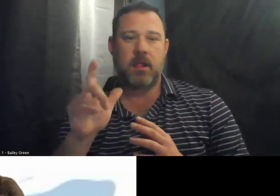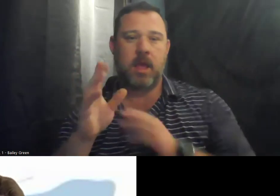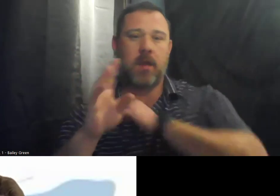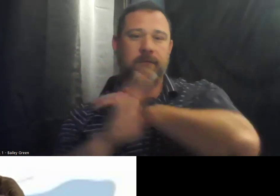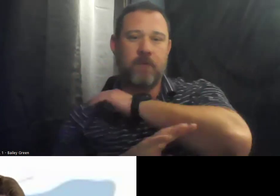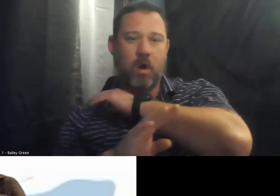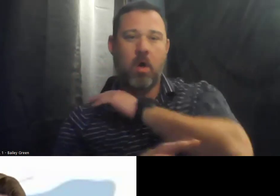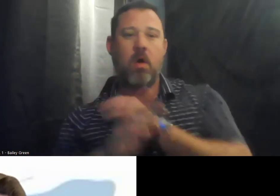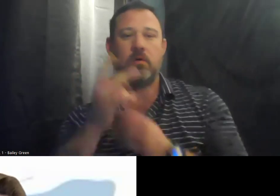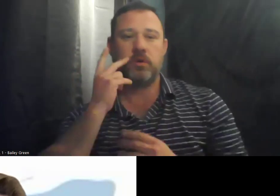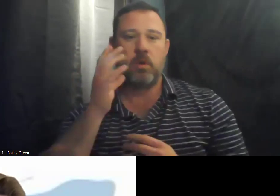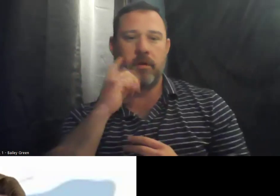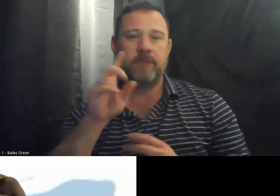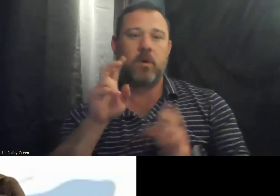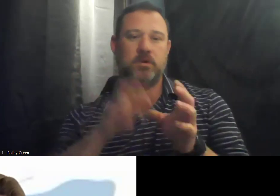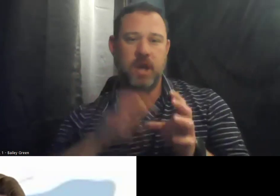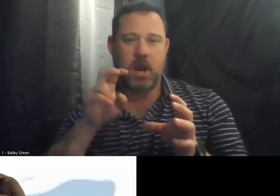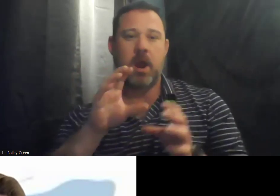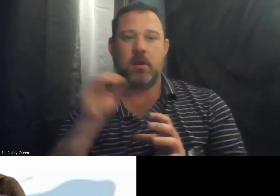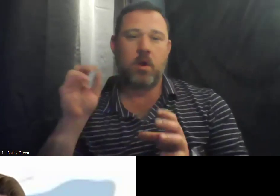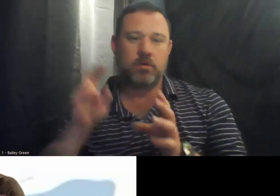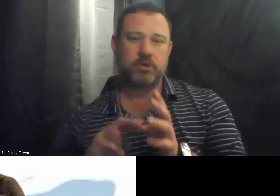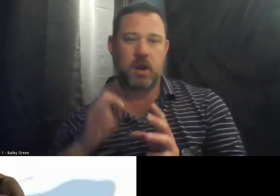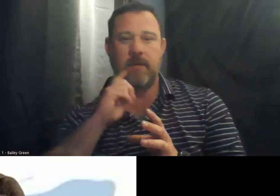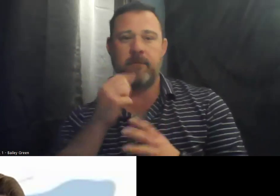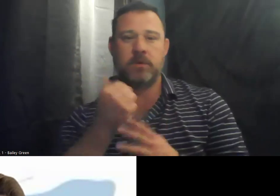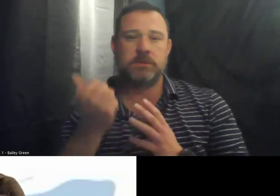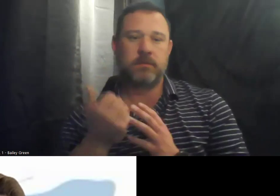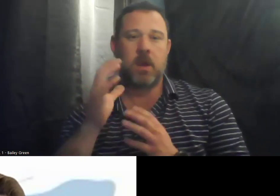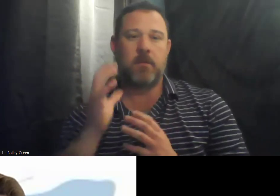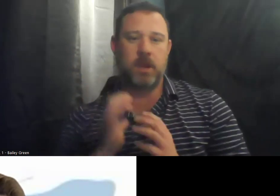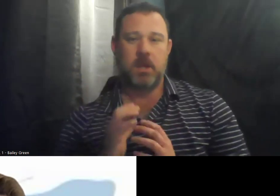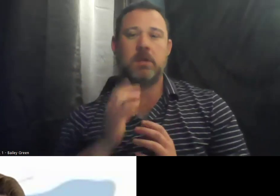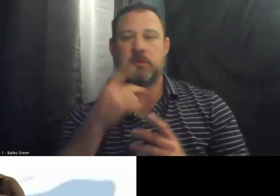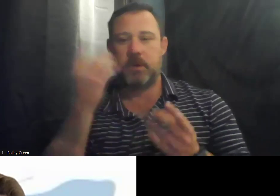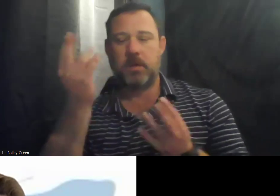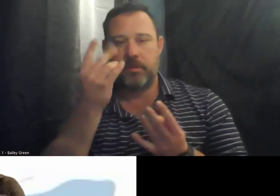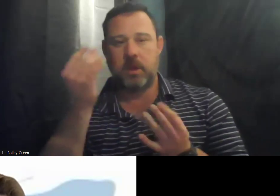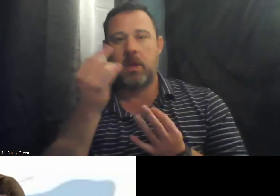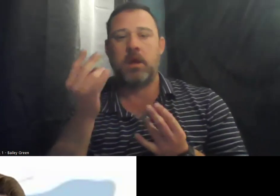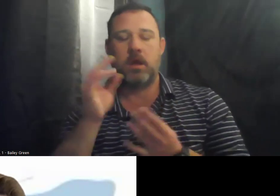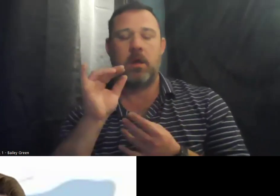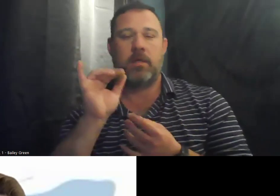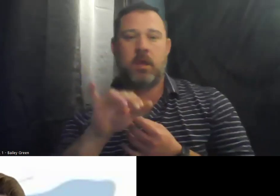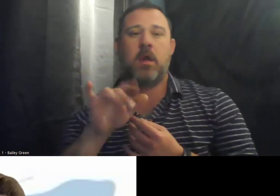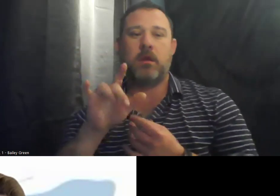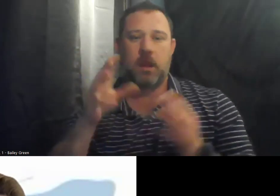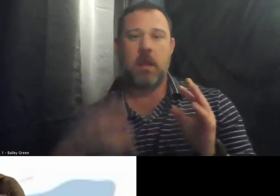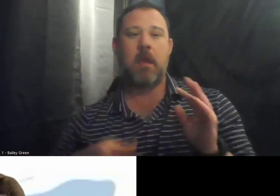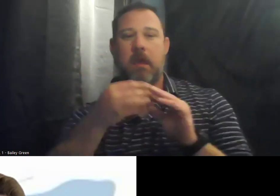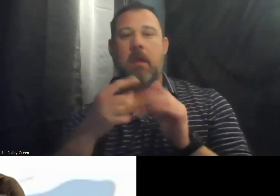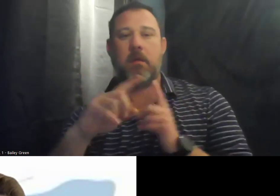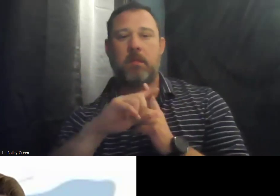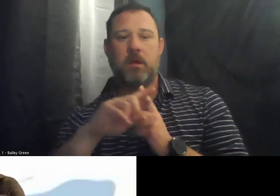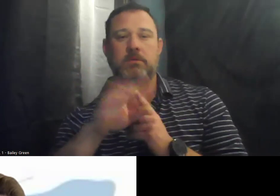So we're looking for a chair and co-chair for the subcommittee. So be thinking of that as an added plus